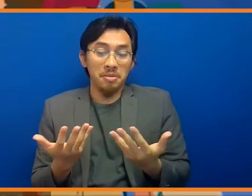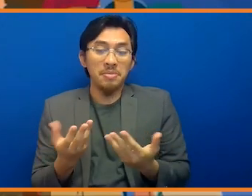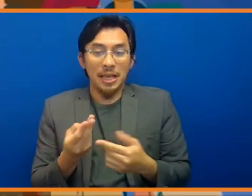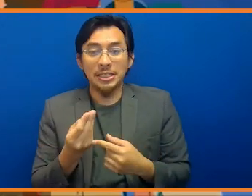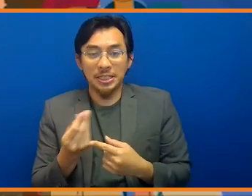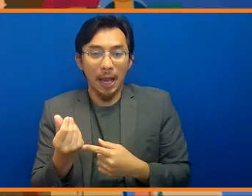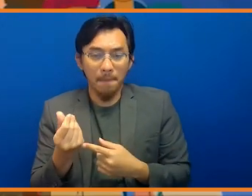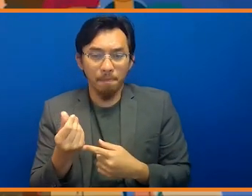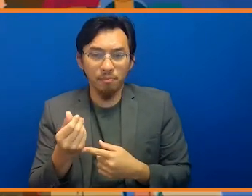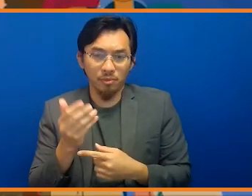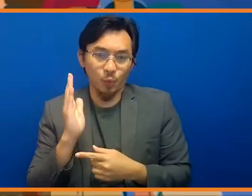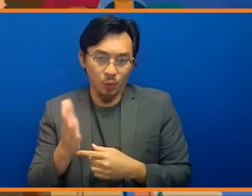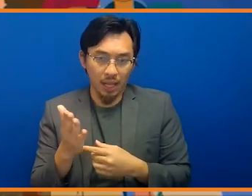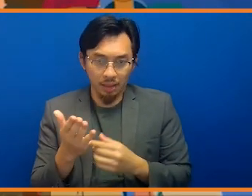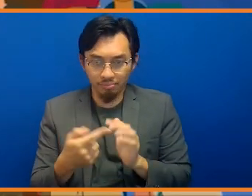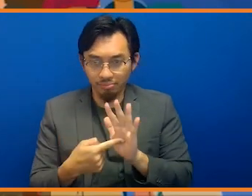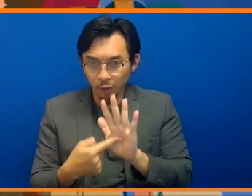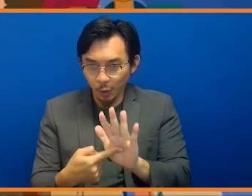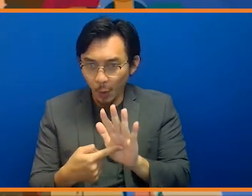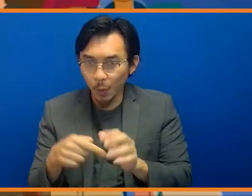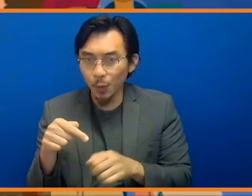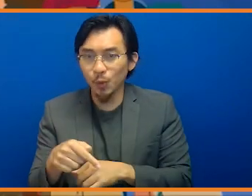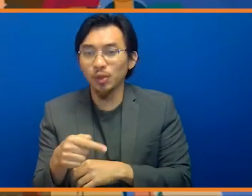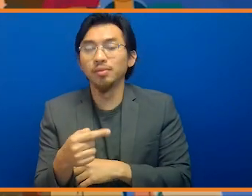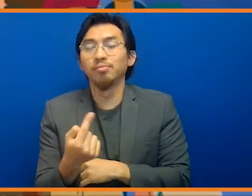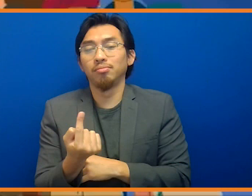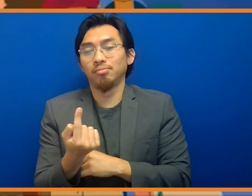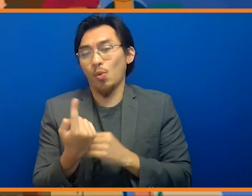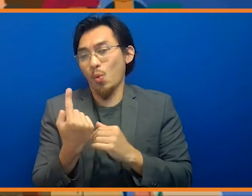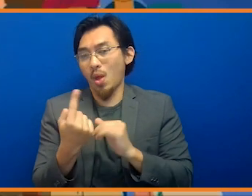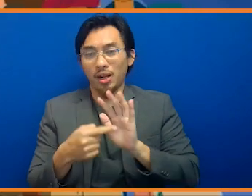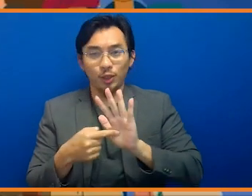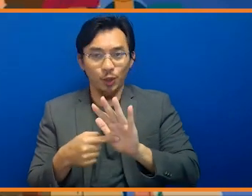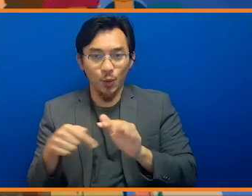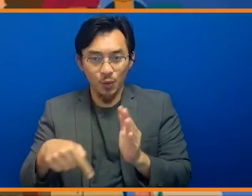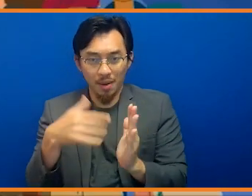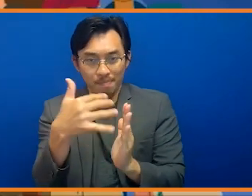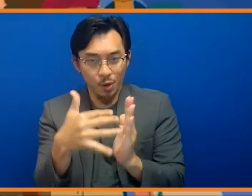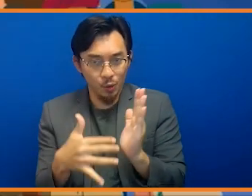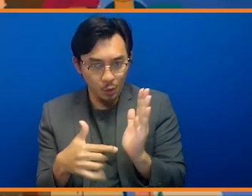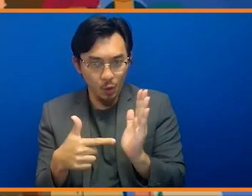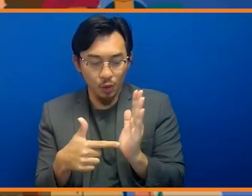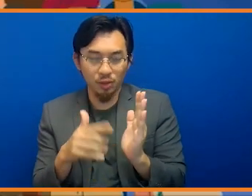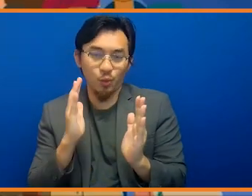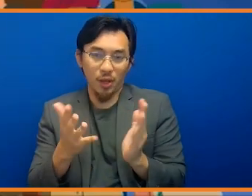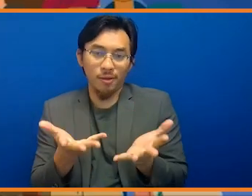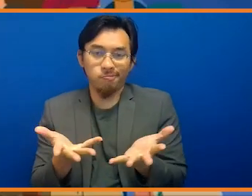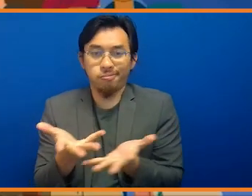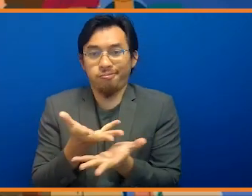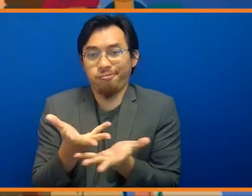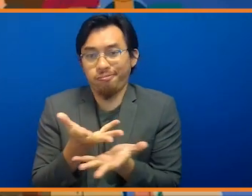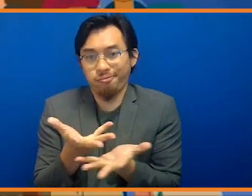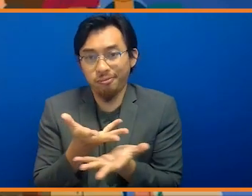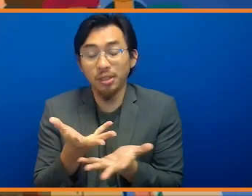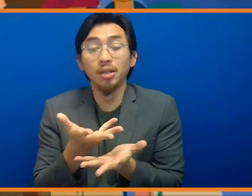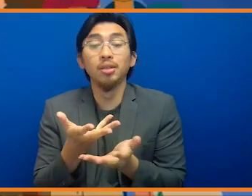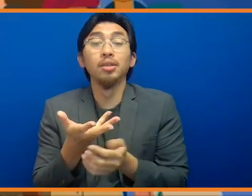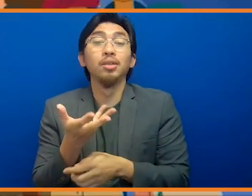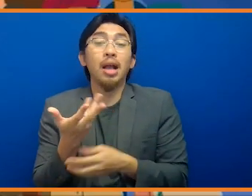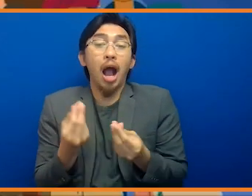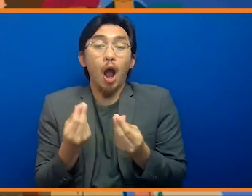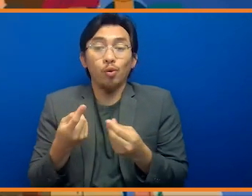will show you only one cases as the one that we shown in the module, and then we will discuss how we